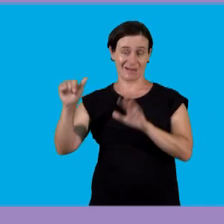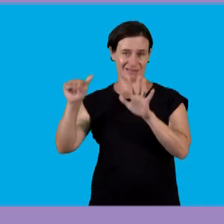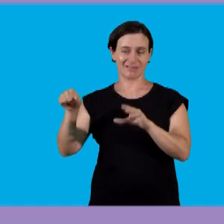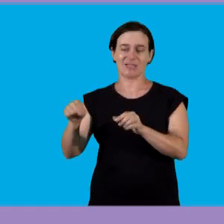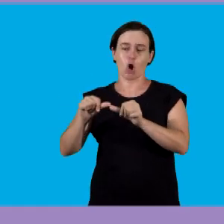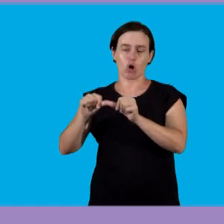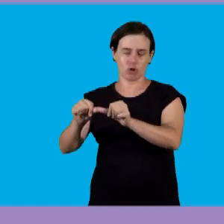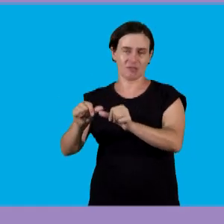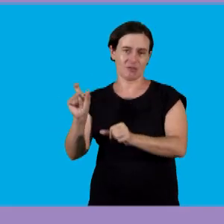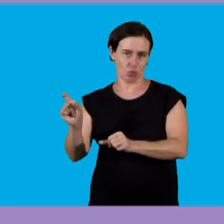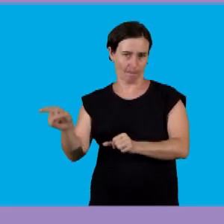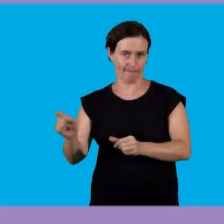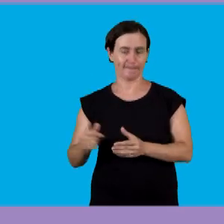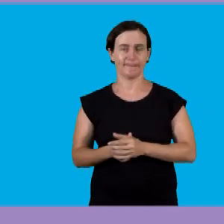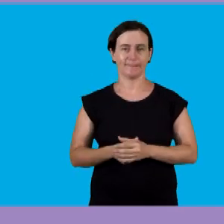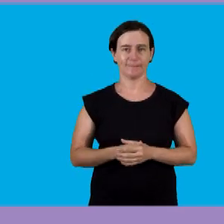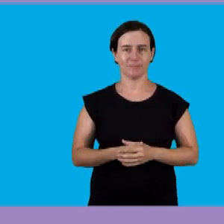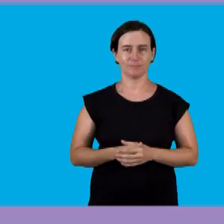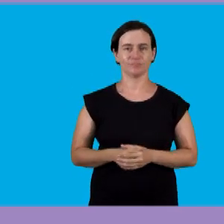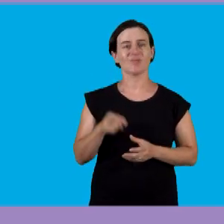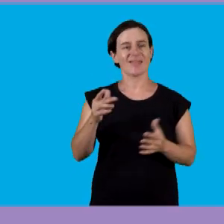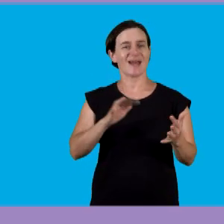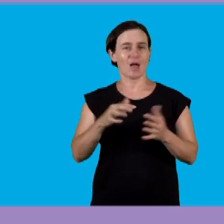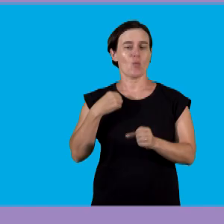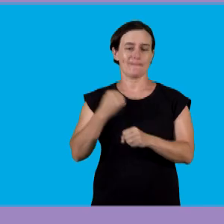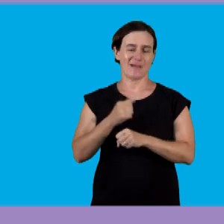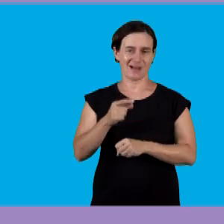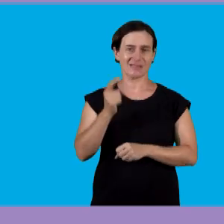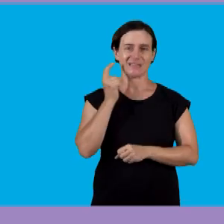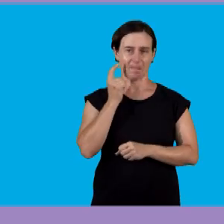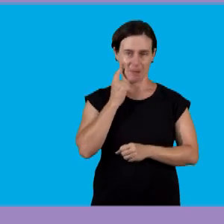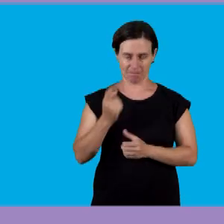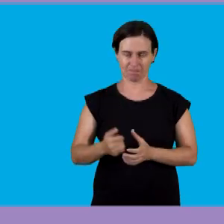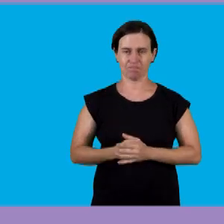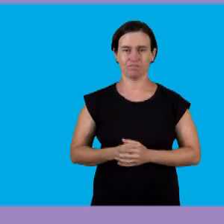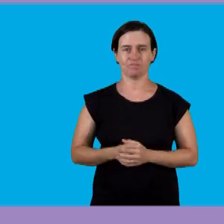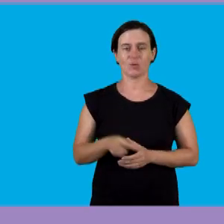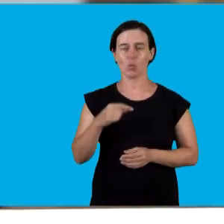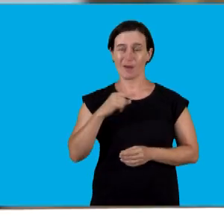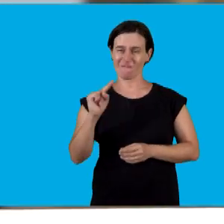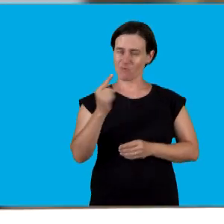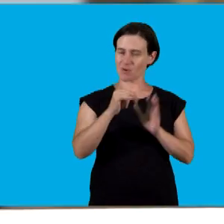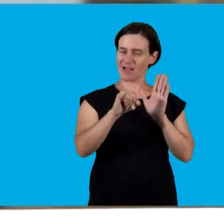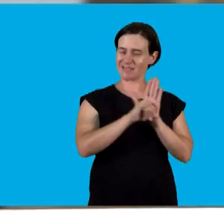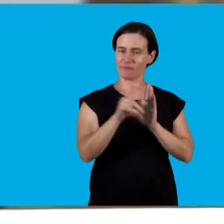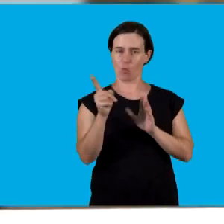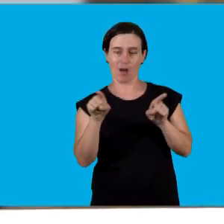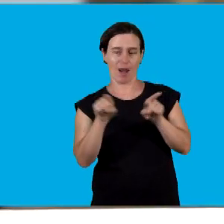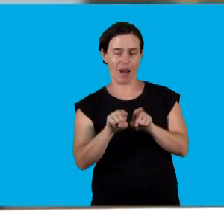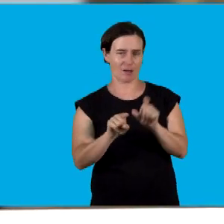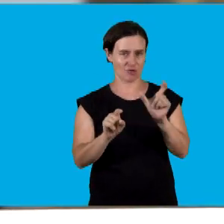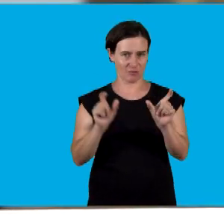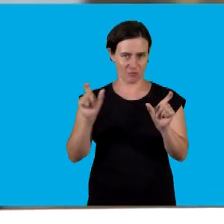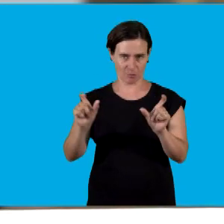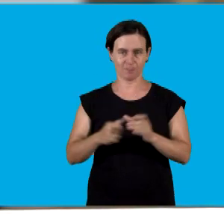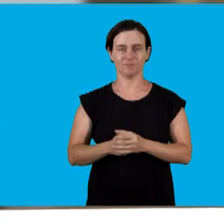is a 6 that we are subtracting. And that is how we have simplified that expression, by identifying those